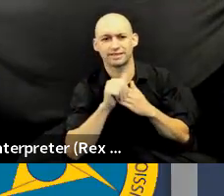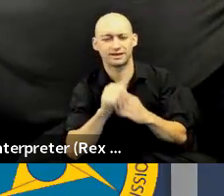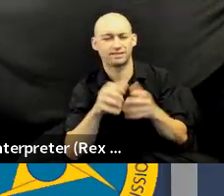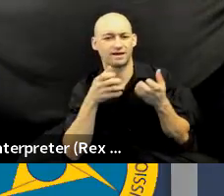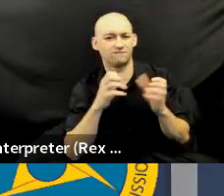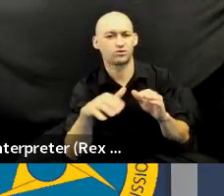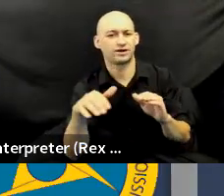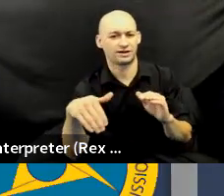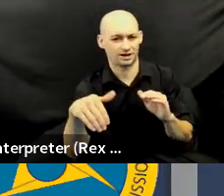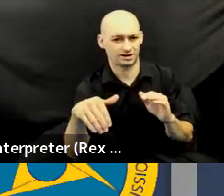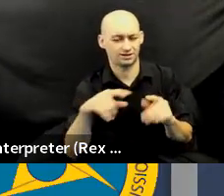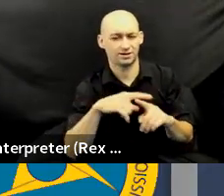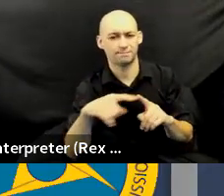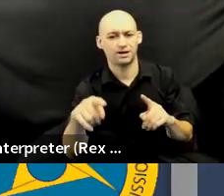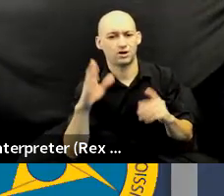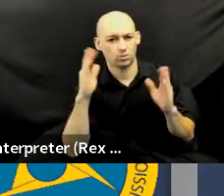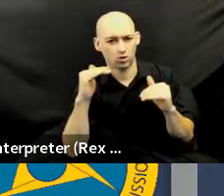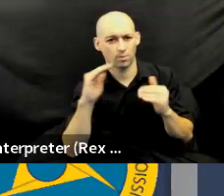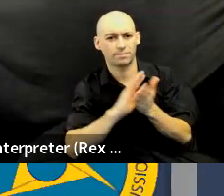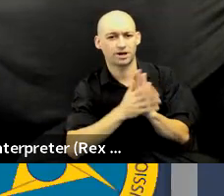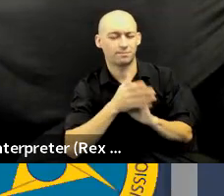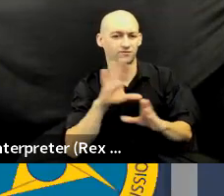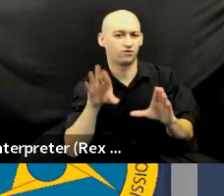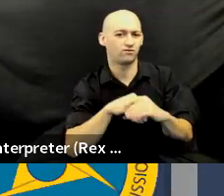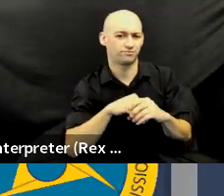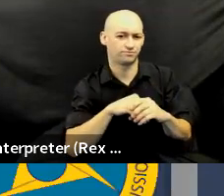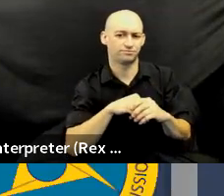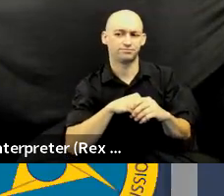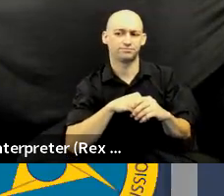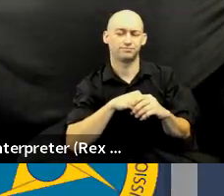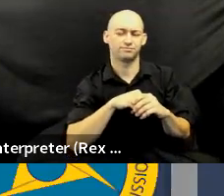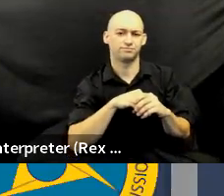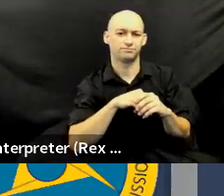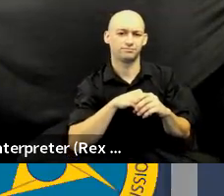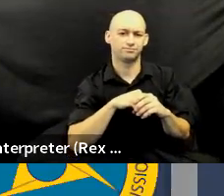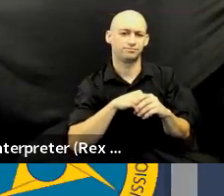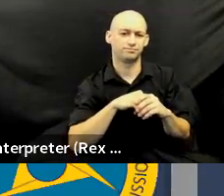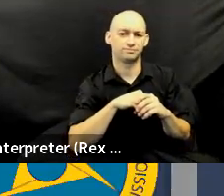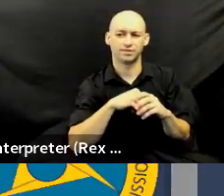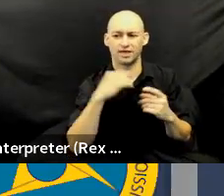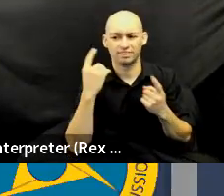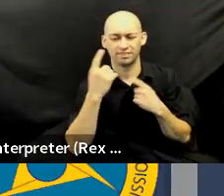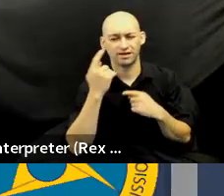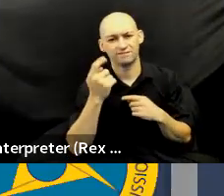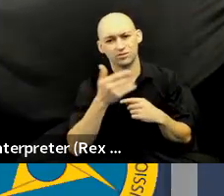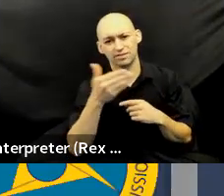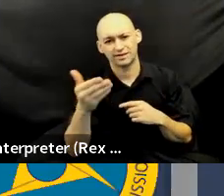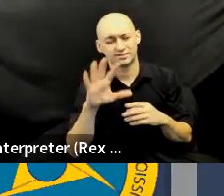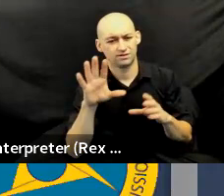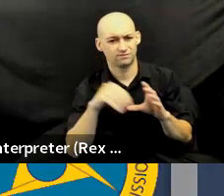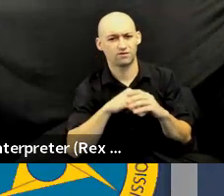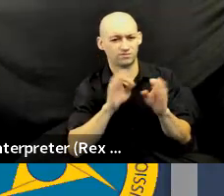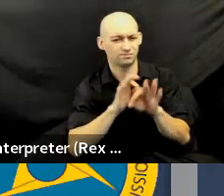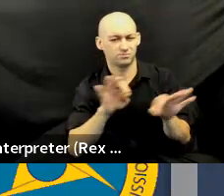but we hope to be involved. If I could add a couple of things to what Kayla said that I think are really important about the SB